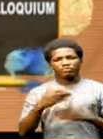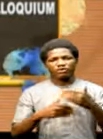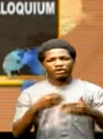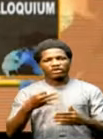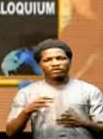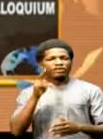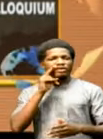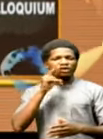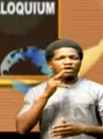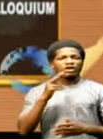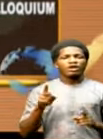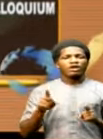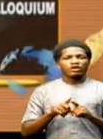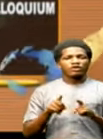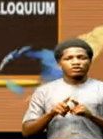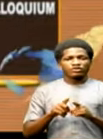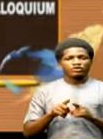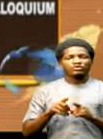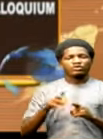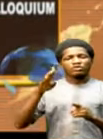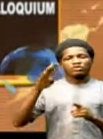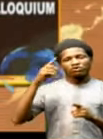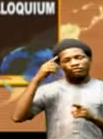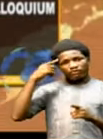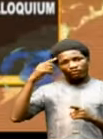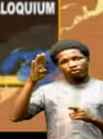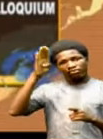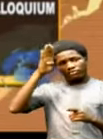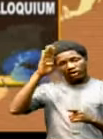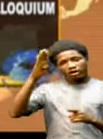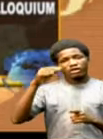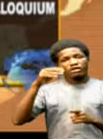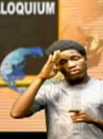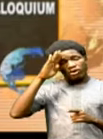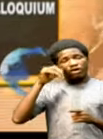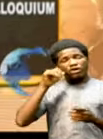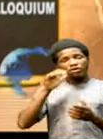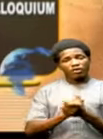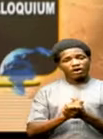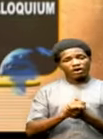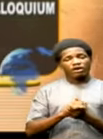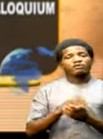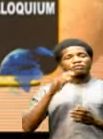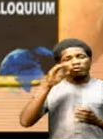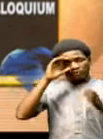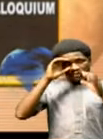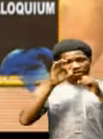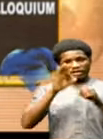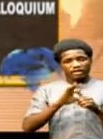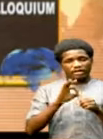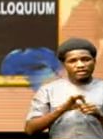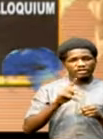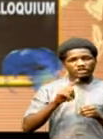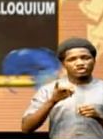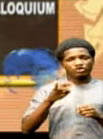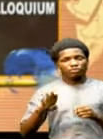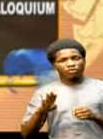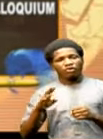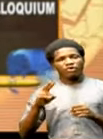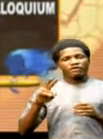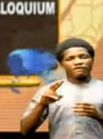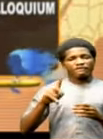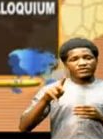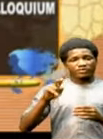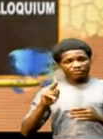well as President Muhammadu Buhari, First Lady Aisha Buhari, President-elect Tinubu, Vice President-elect Senator